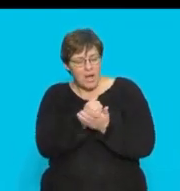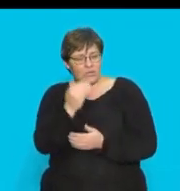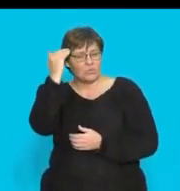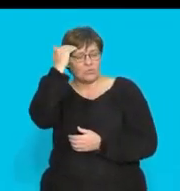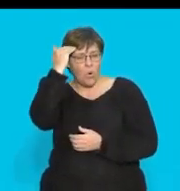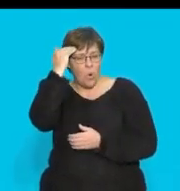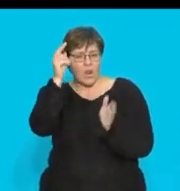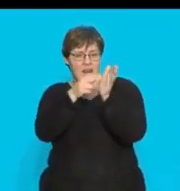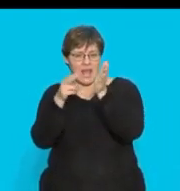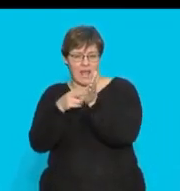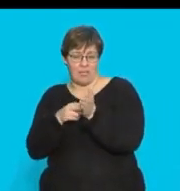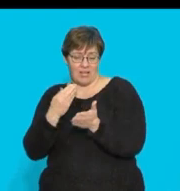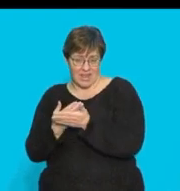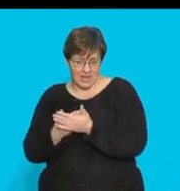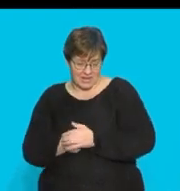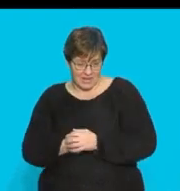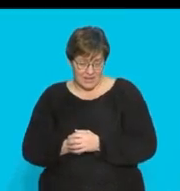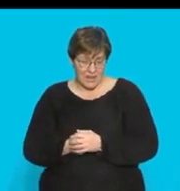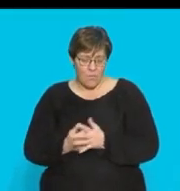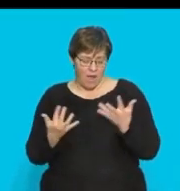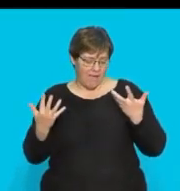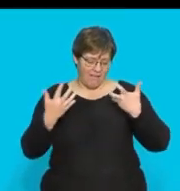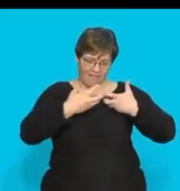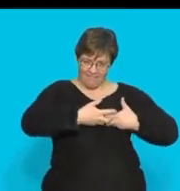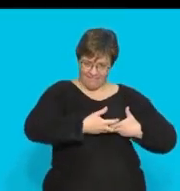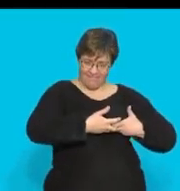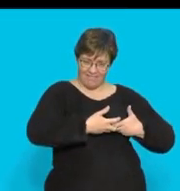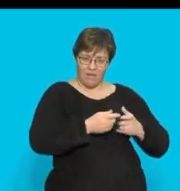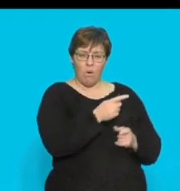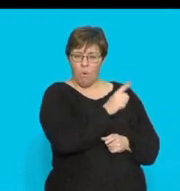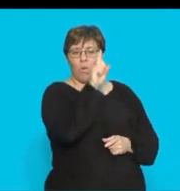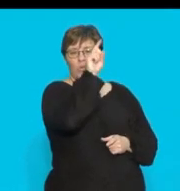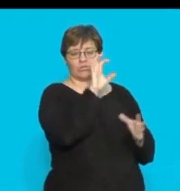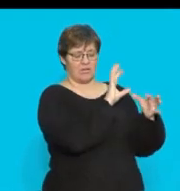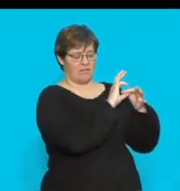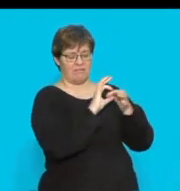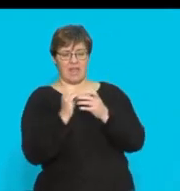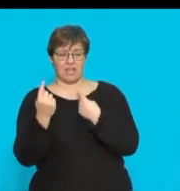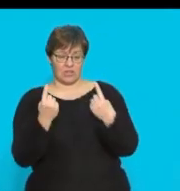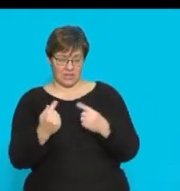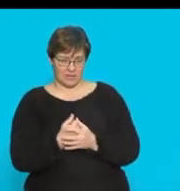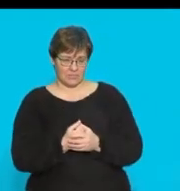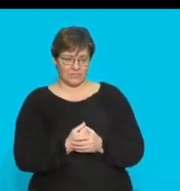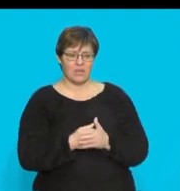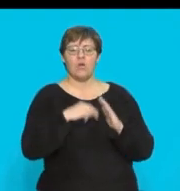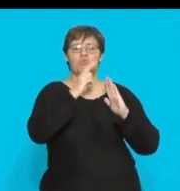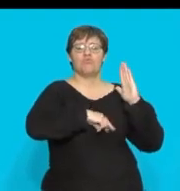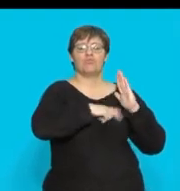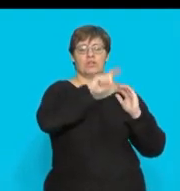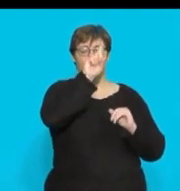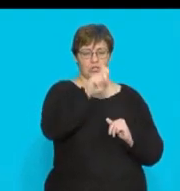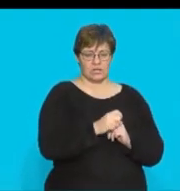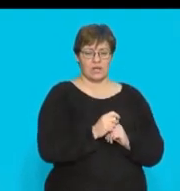able to label it, as I said, the interconnectedness of all the questions. Okay, let's read the question.